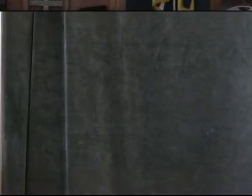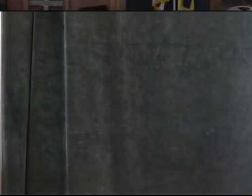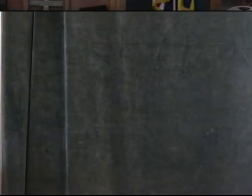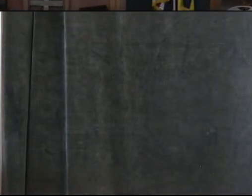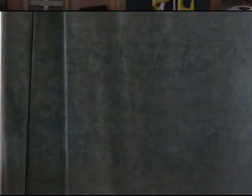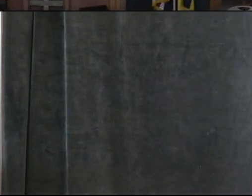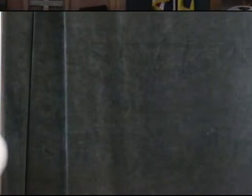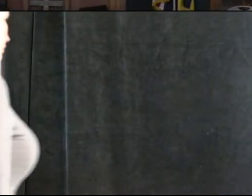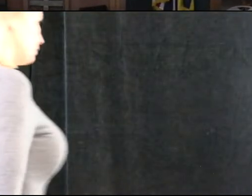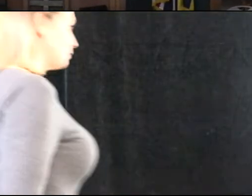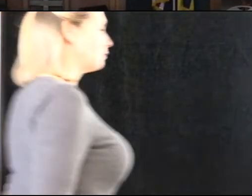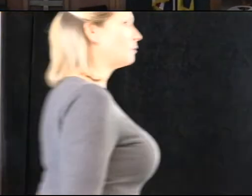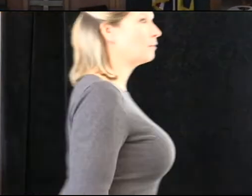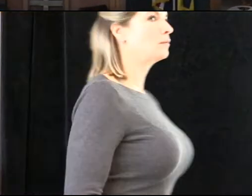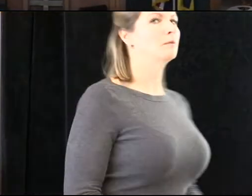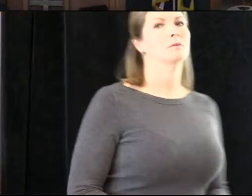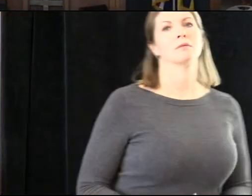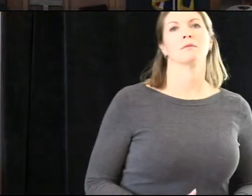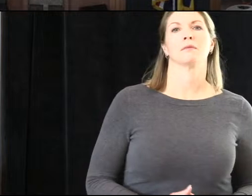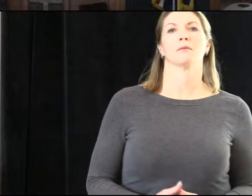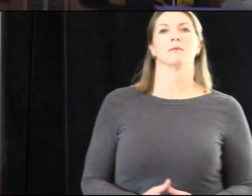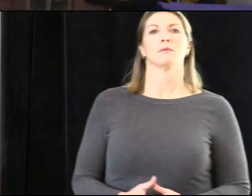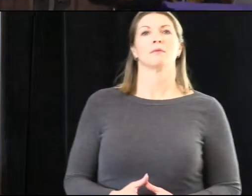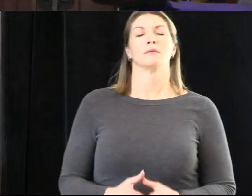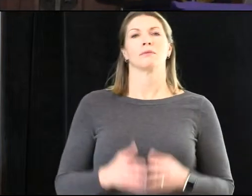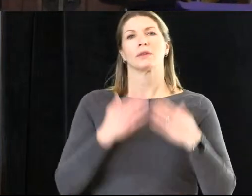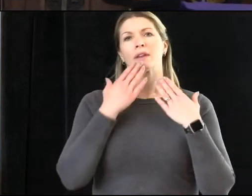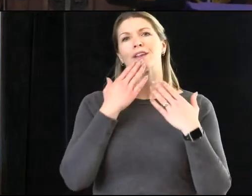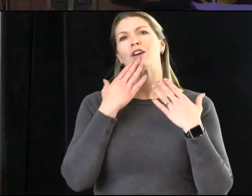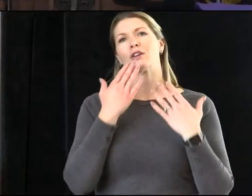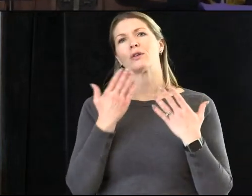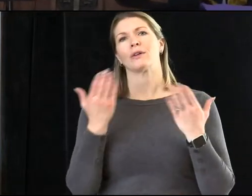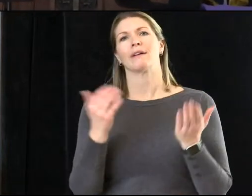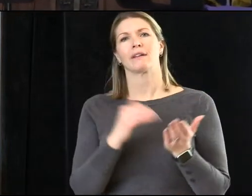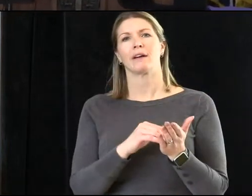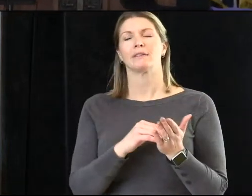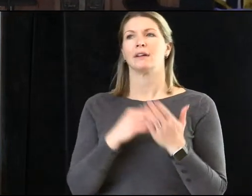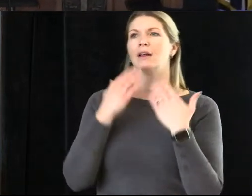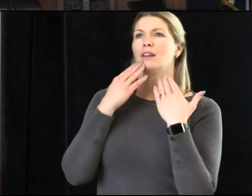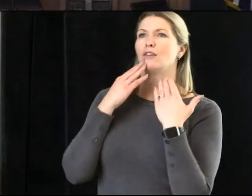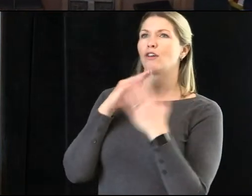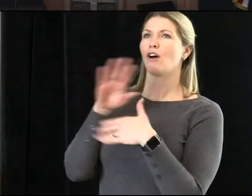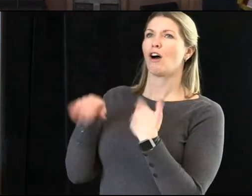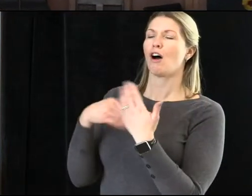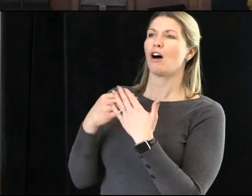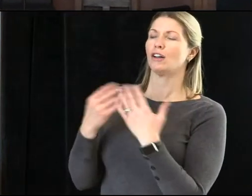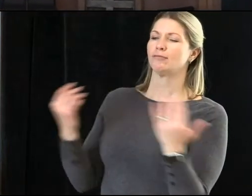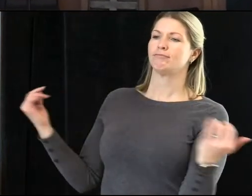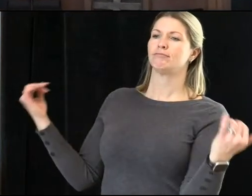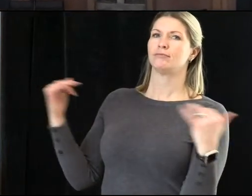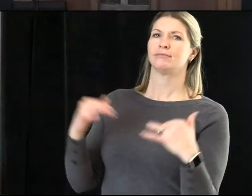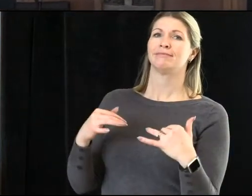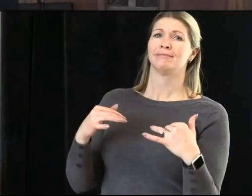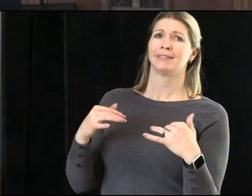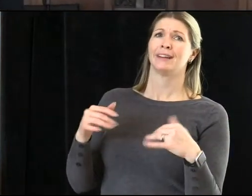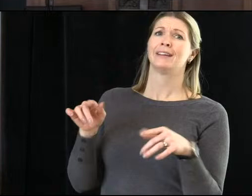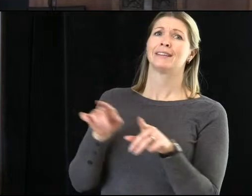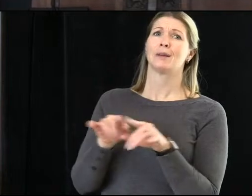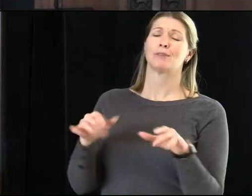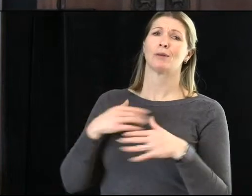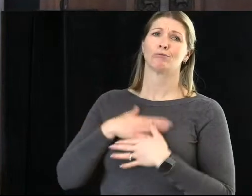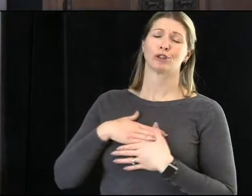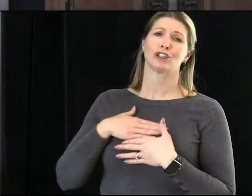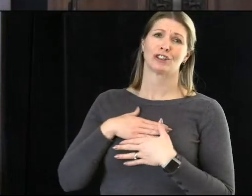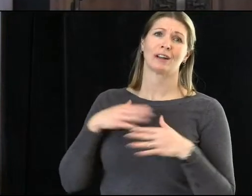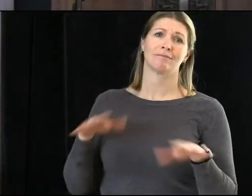Thank you again. I'd also like to thank everybody for attending, and I appreciate being asked to MC this event. It's